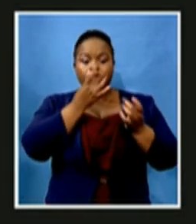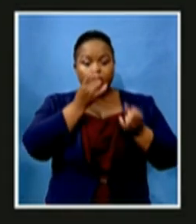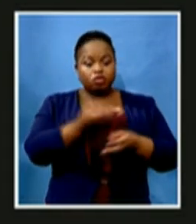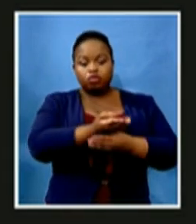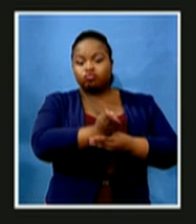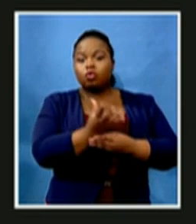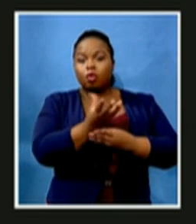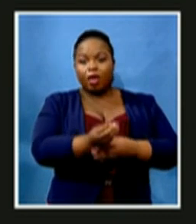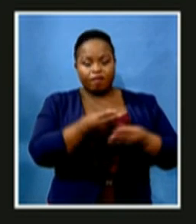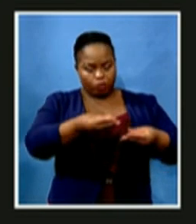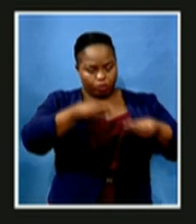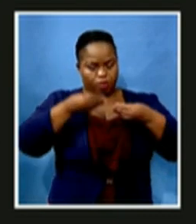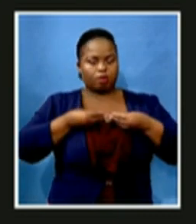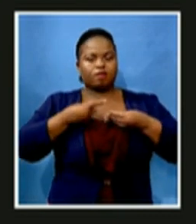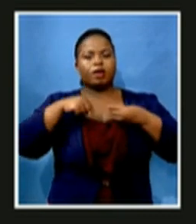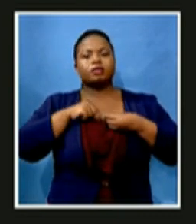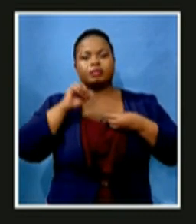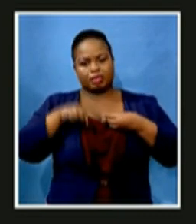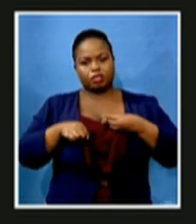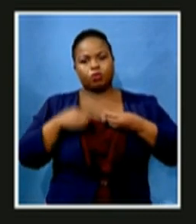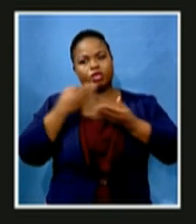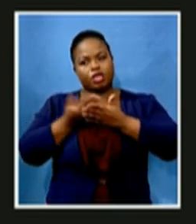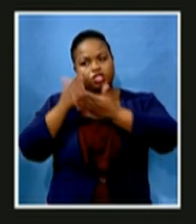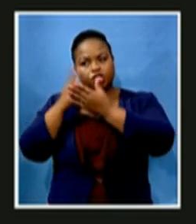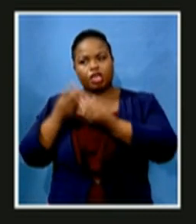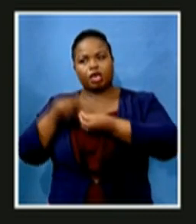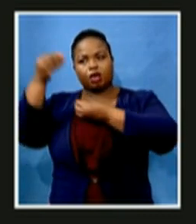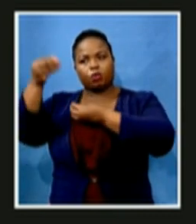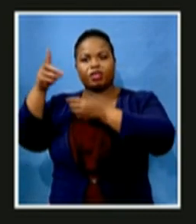to have a look at it. Thank you.